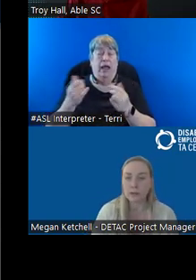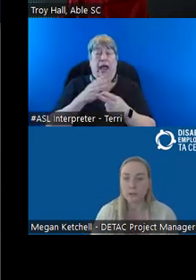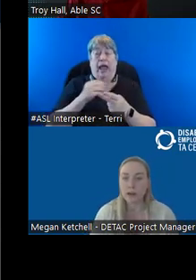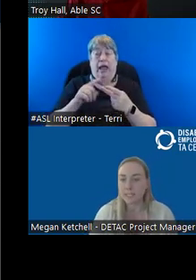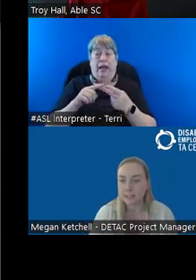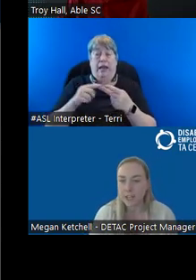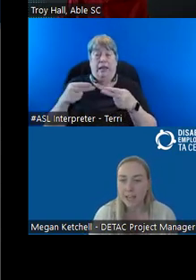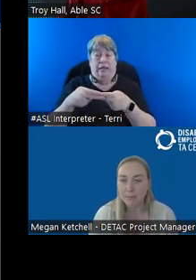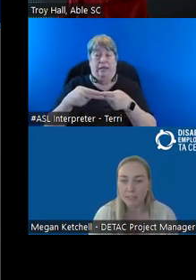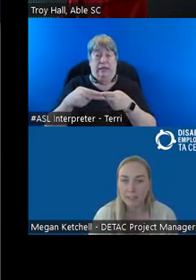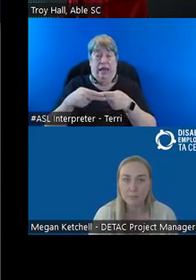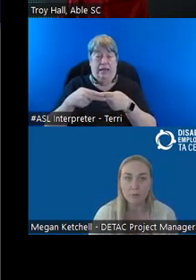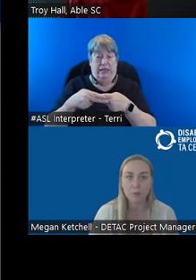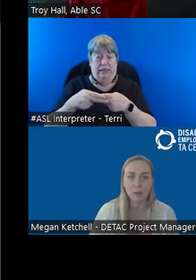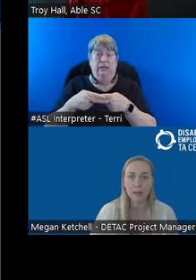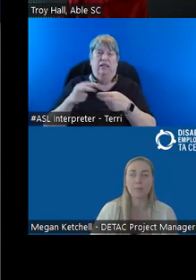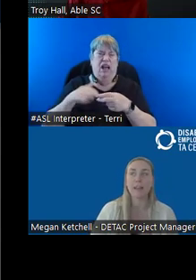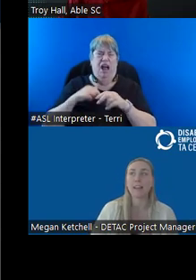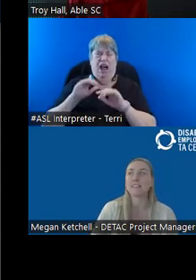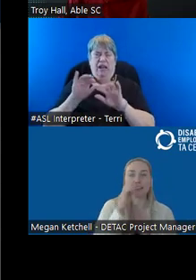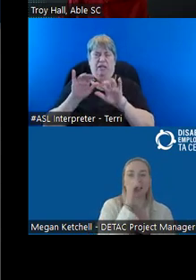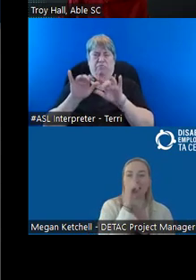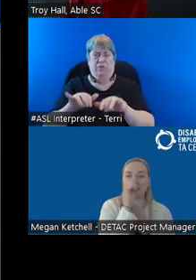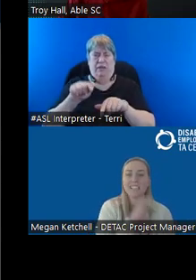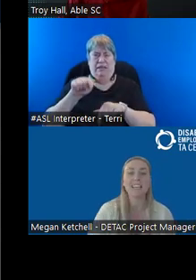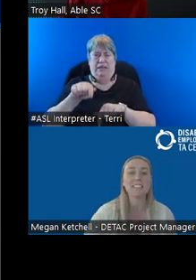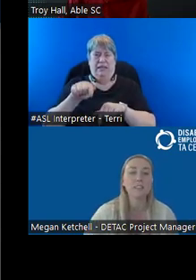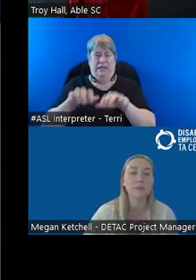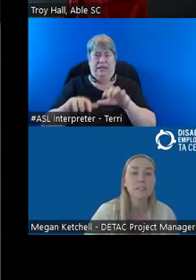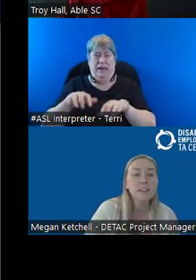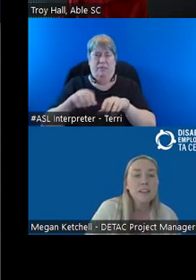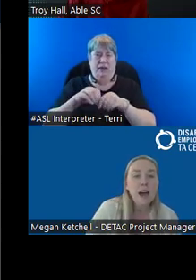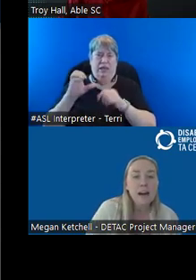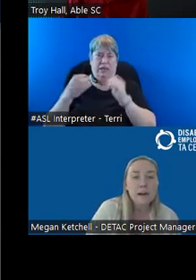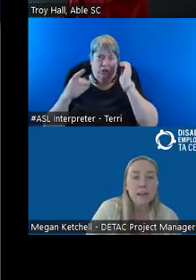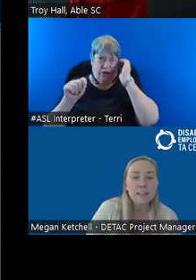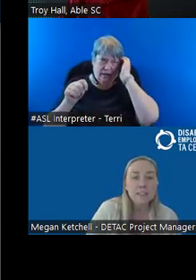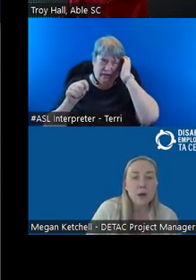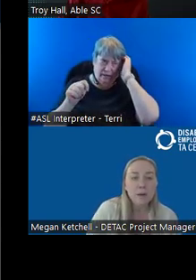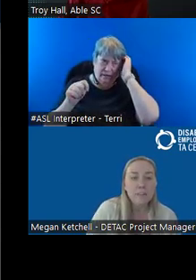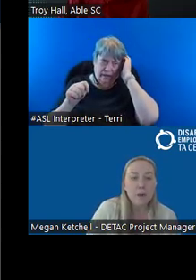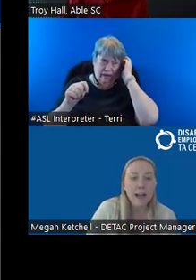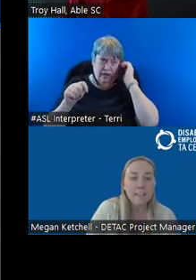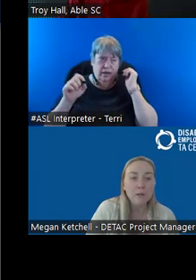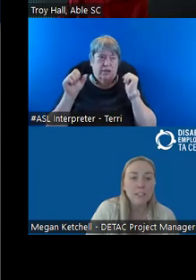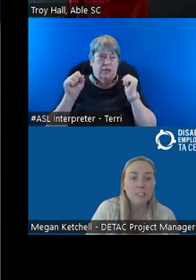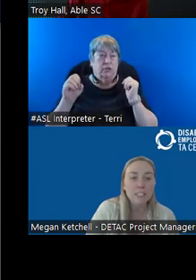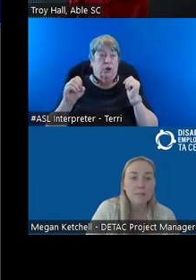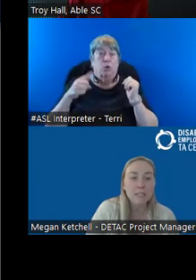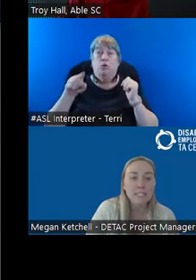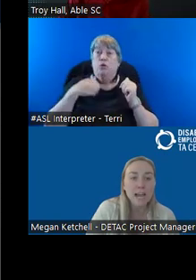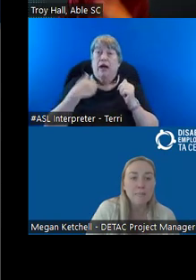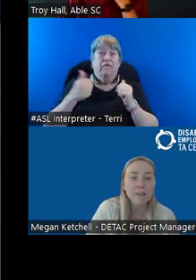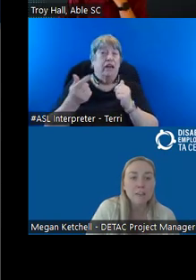also dropped in the chat, but you gotta scroll up and if you need to get to those. So if you have any questions